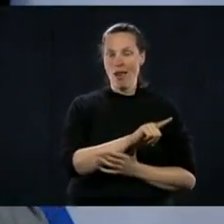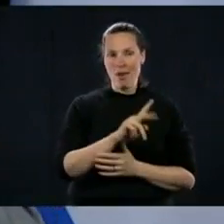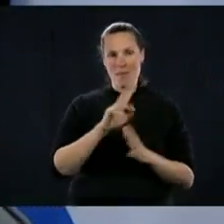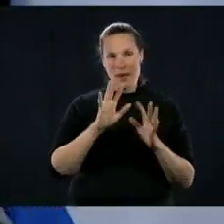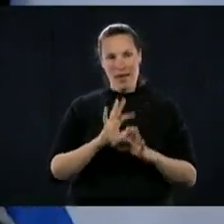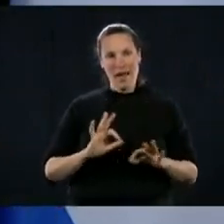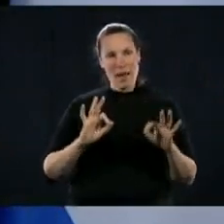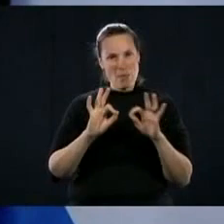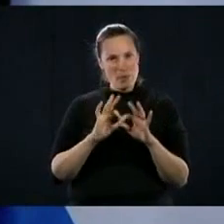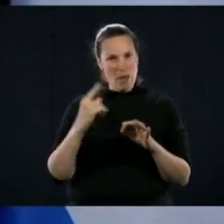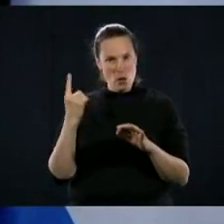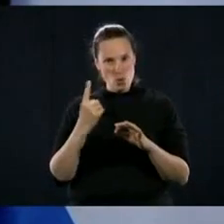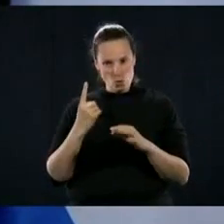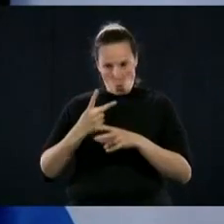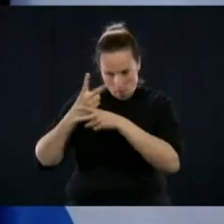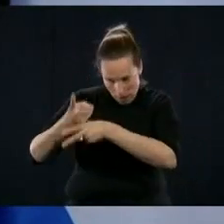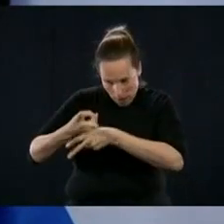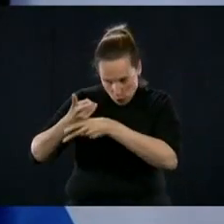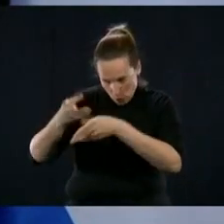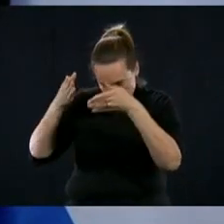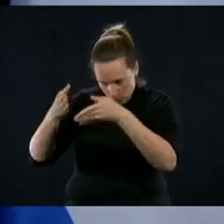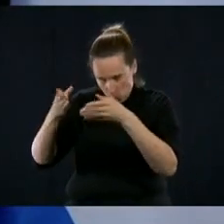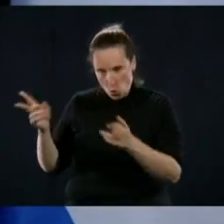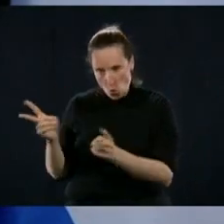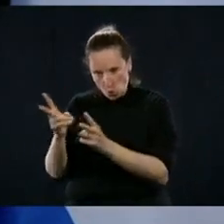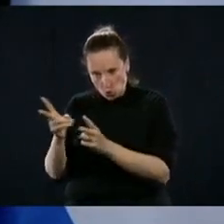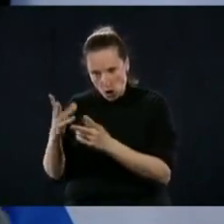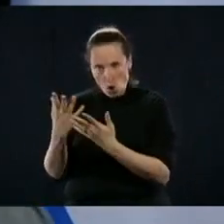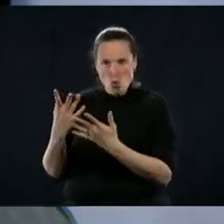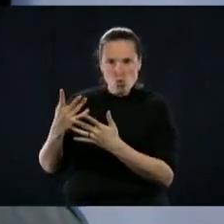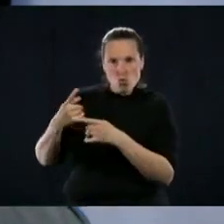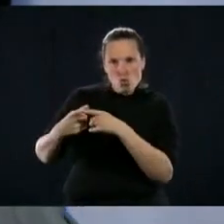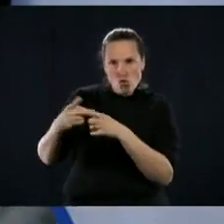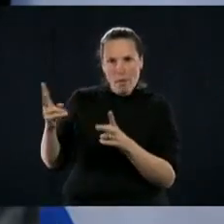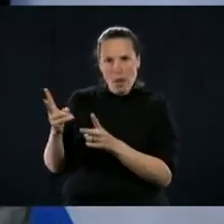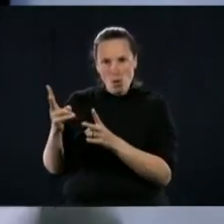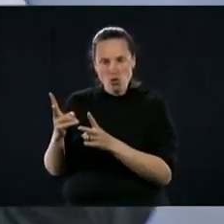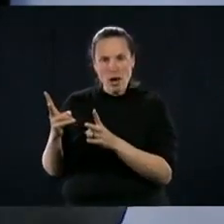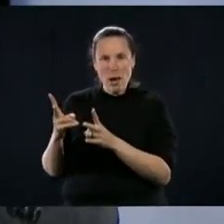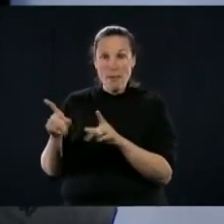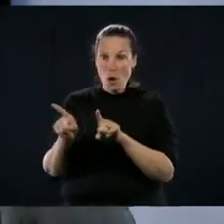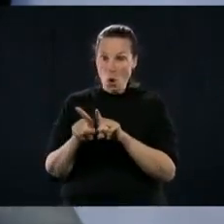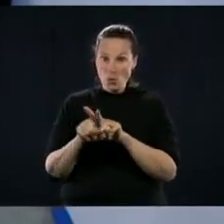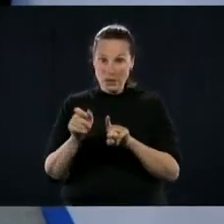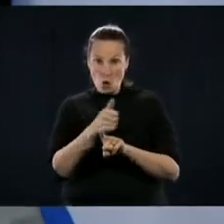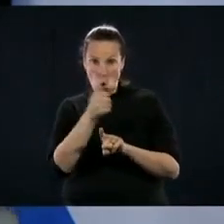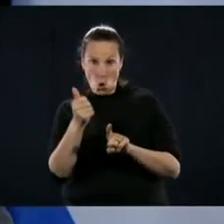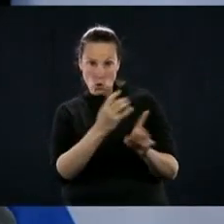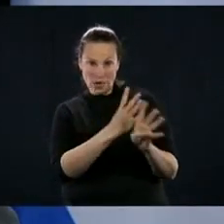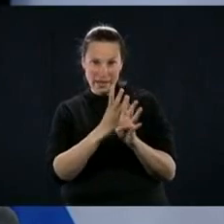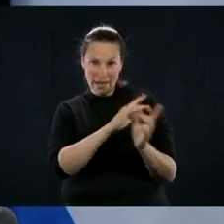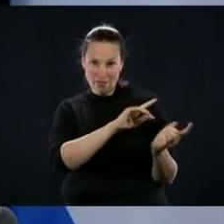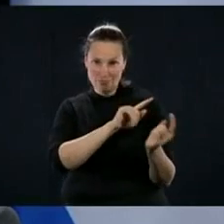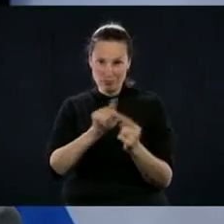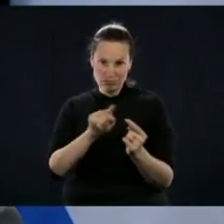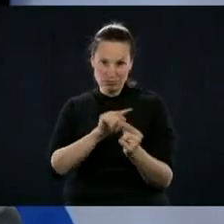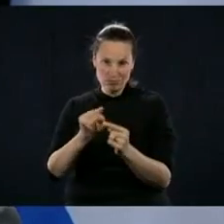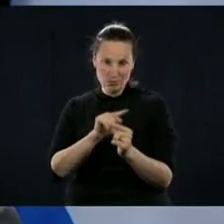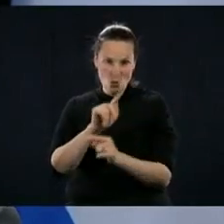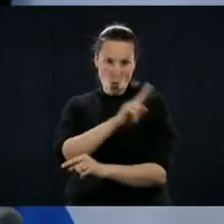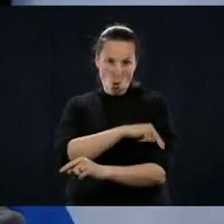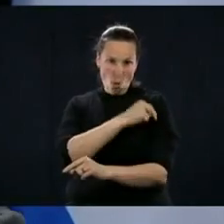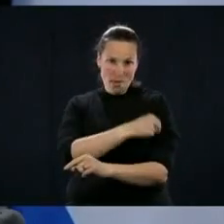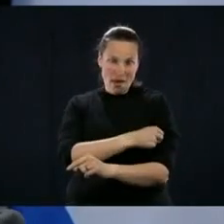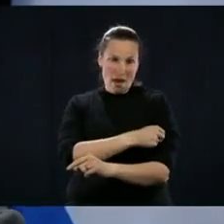have to maintain that capacity, of treating our emergencies and semi-emergencies as well as receiving other patients who